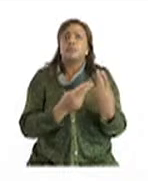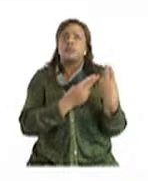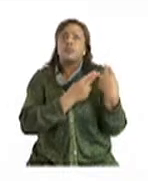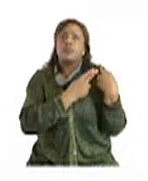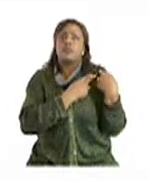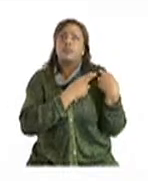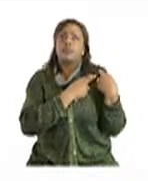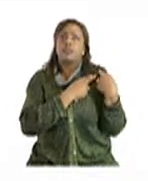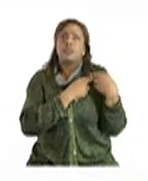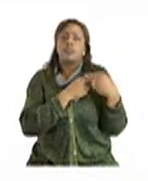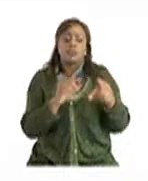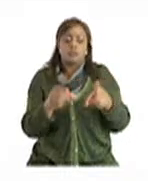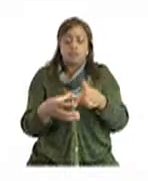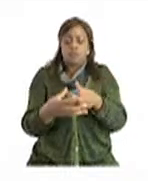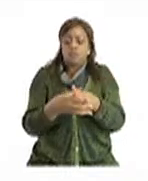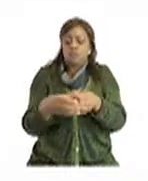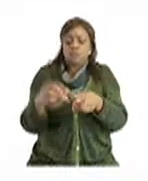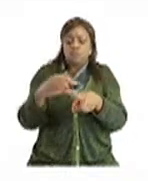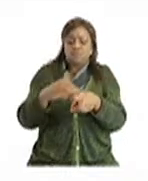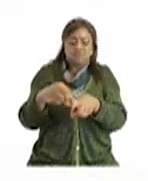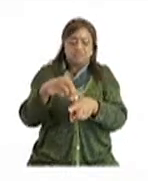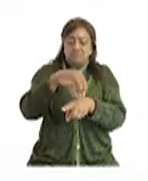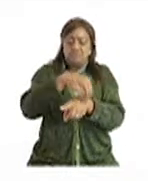male reproductive organs.